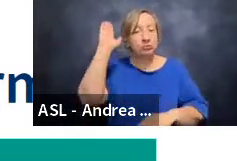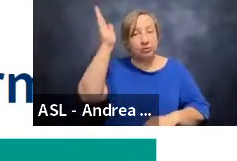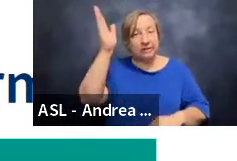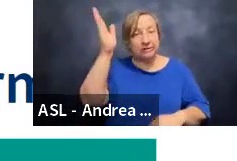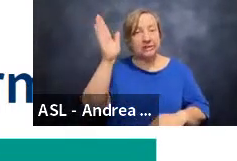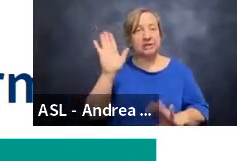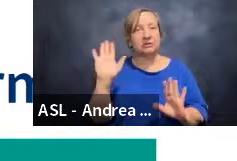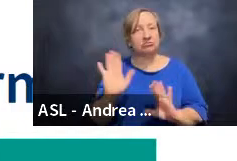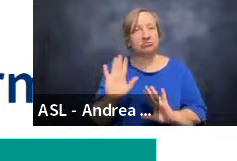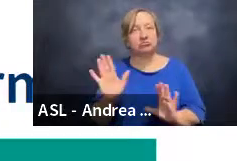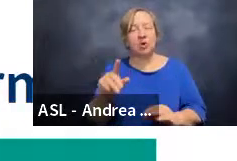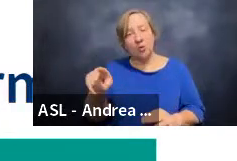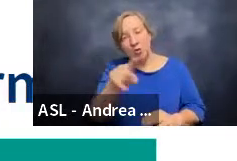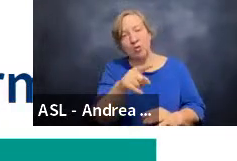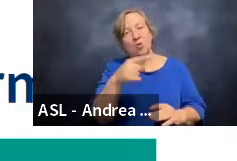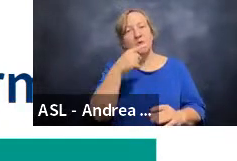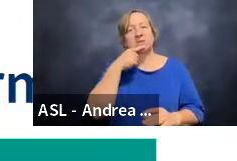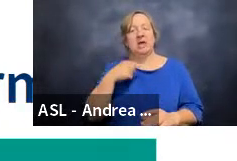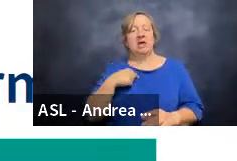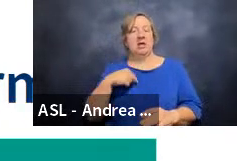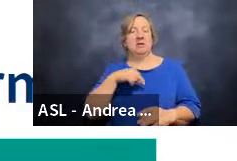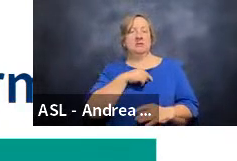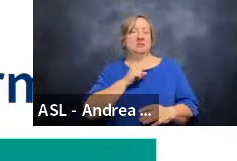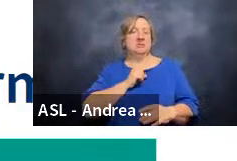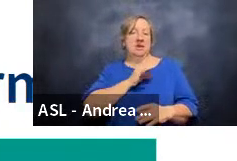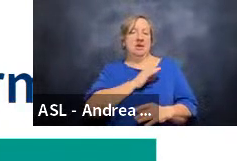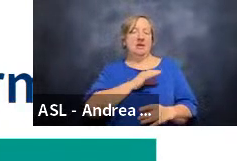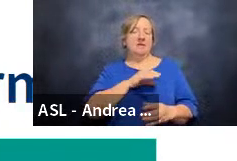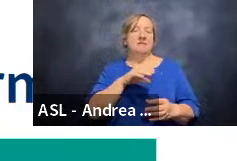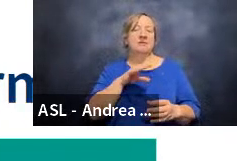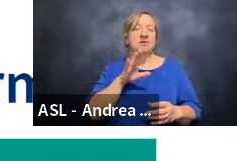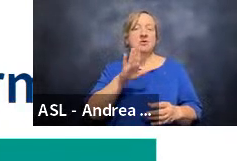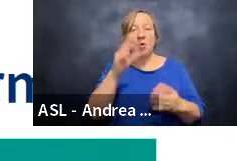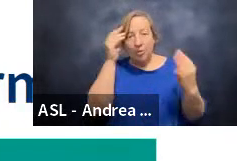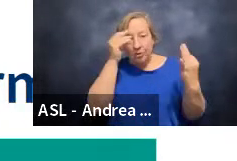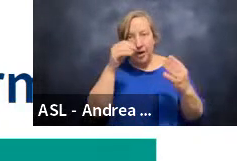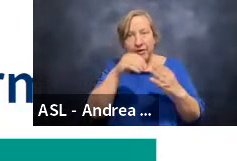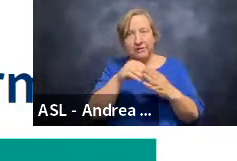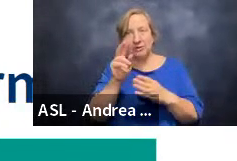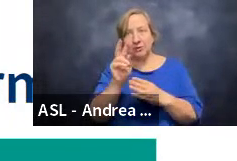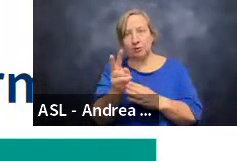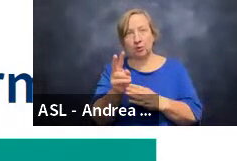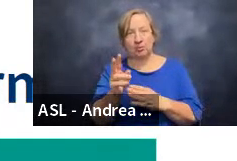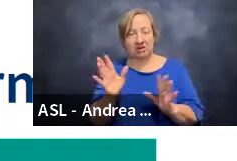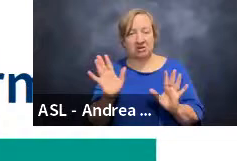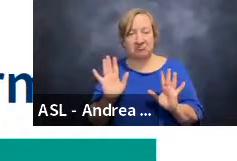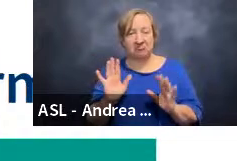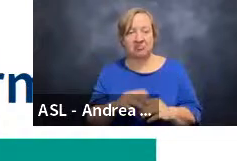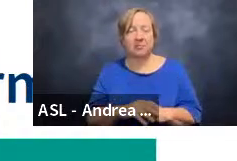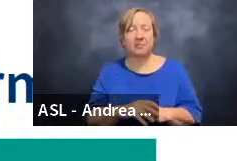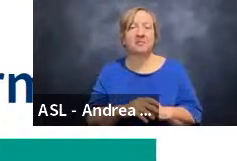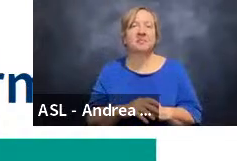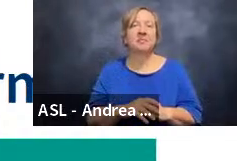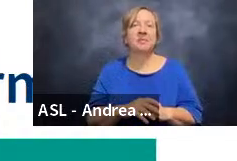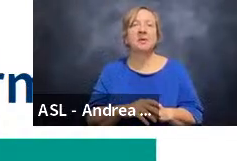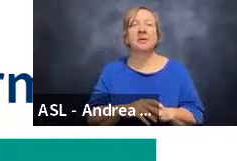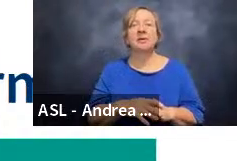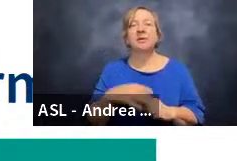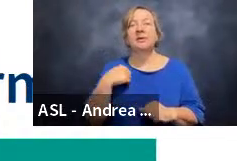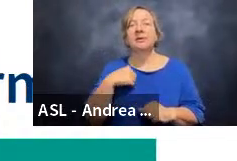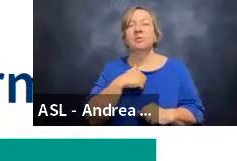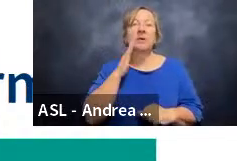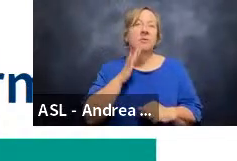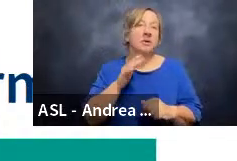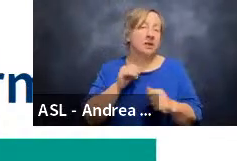staff your thoughts in a 2-minute comment. And then we are continuing